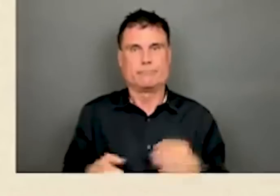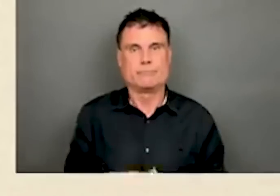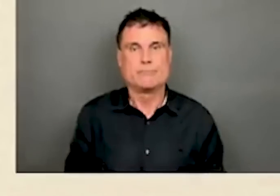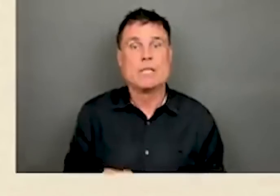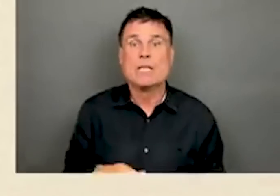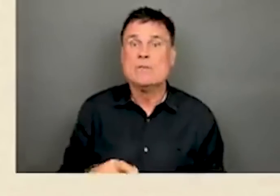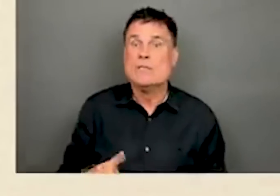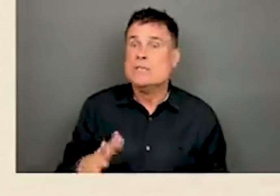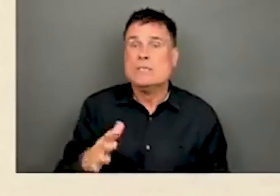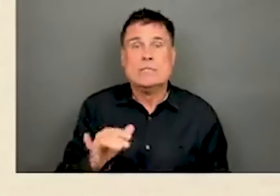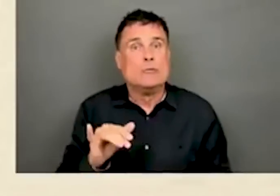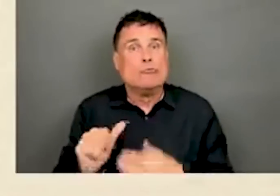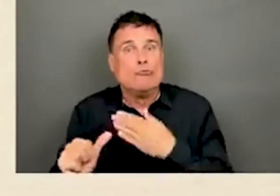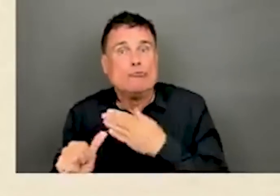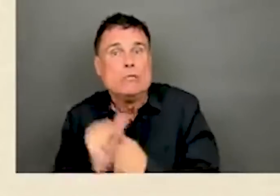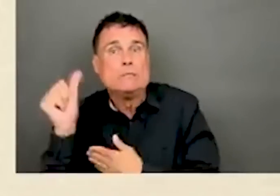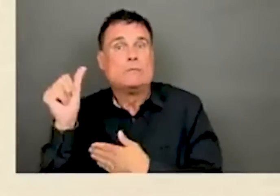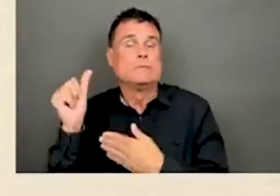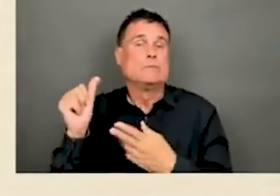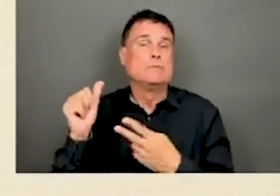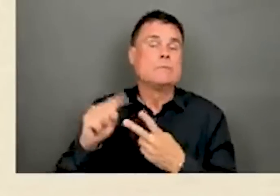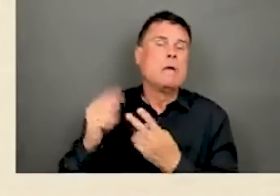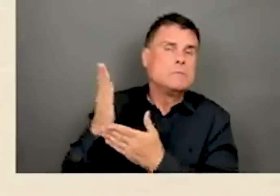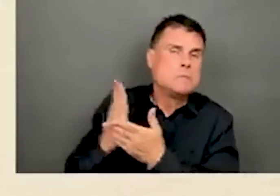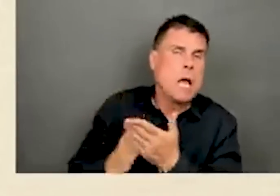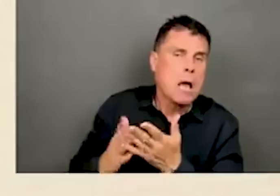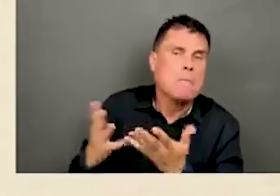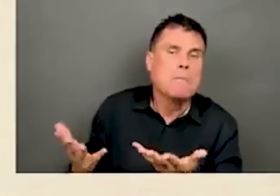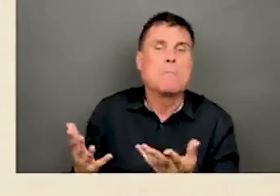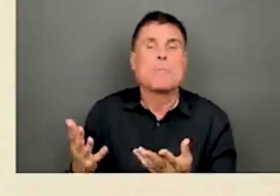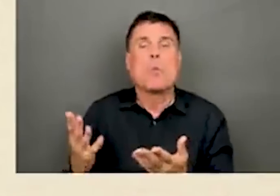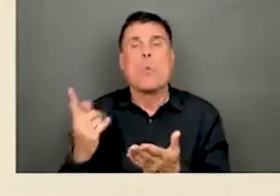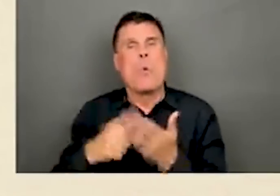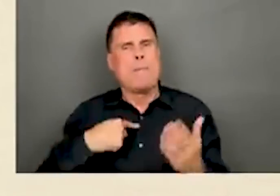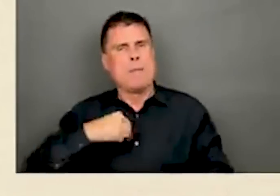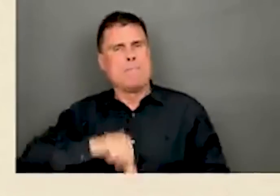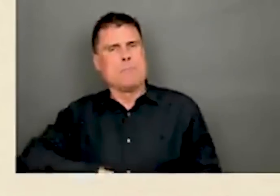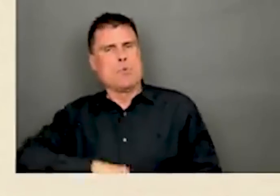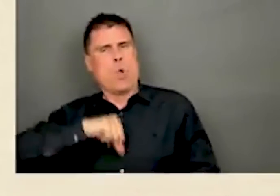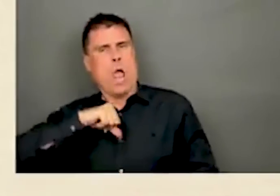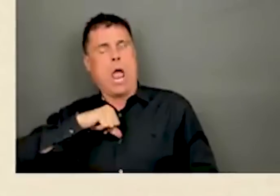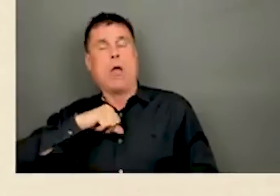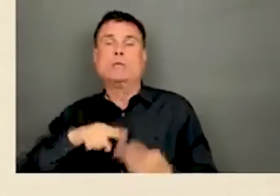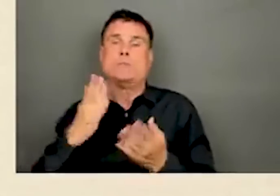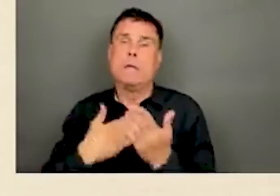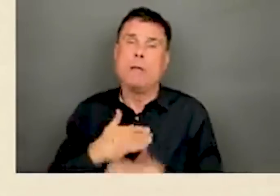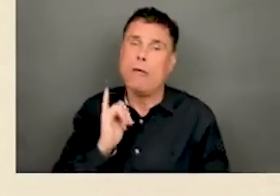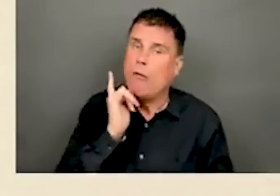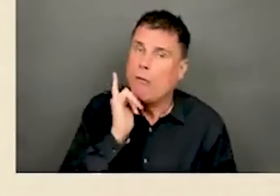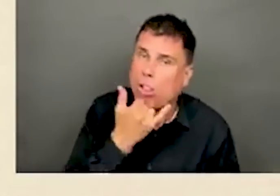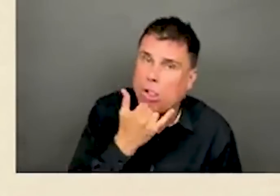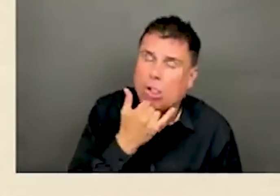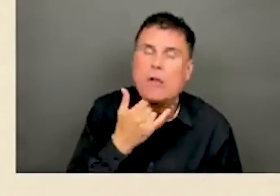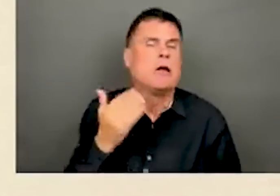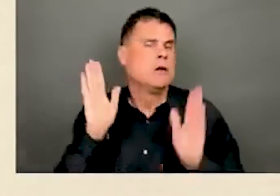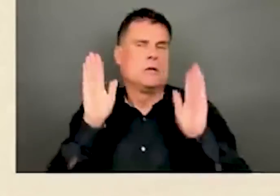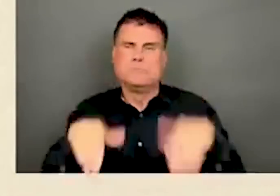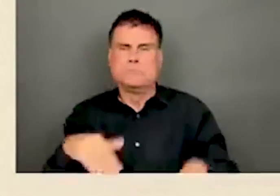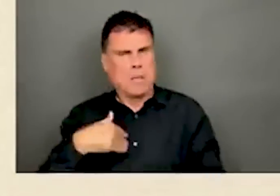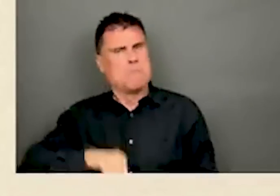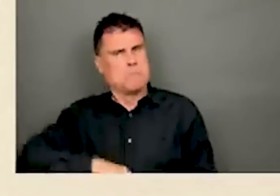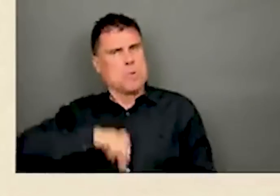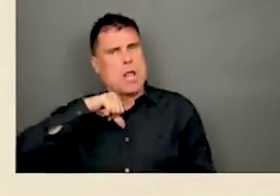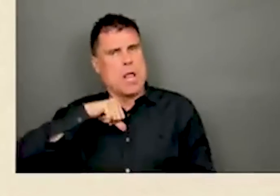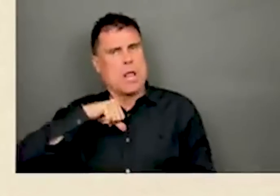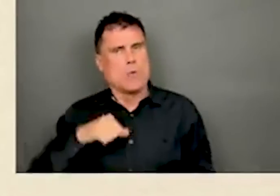that I'm very, very proud of, and there'll be plenty of time to talk about that down the road. Today, I wanted to put the speculation to rest about my